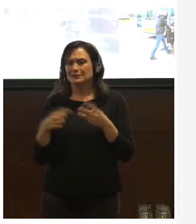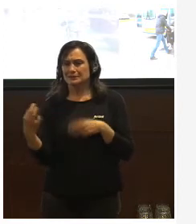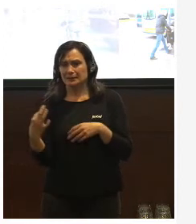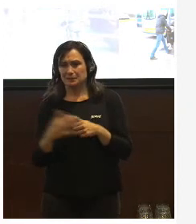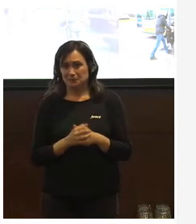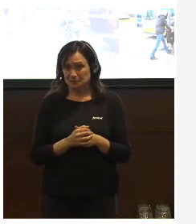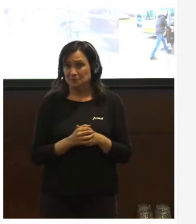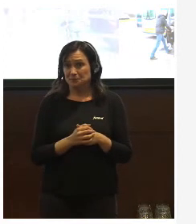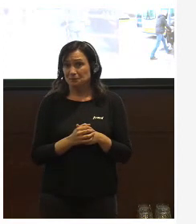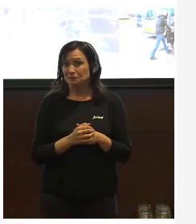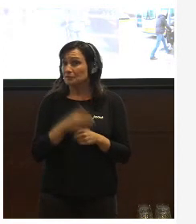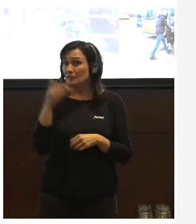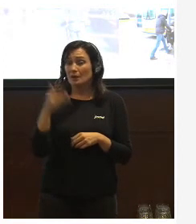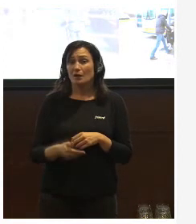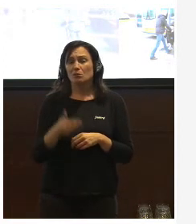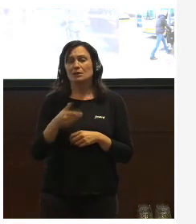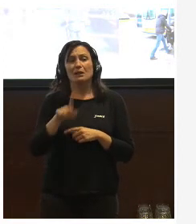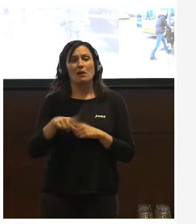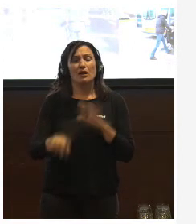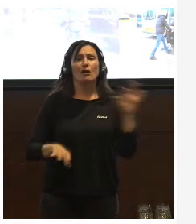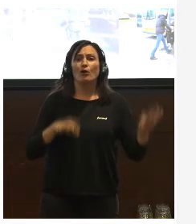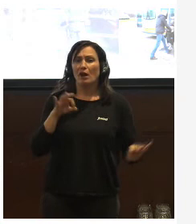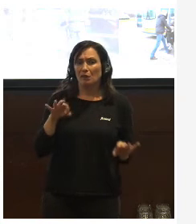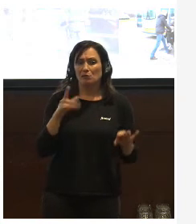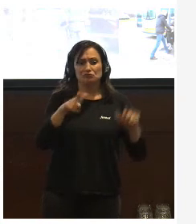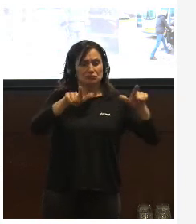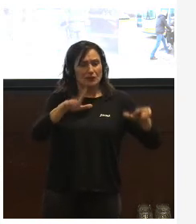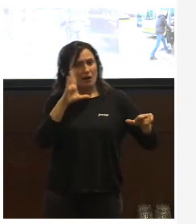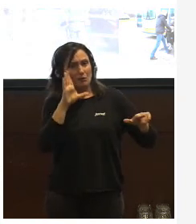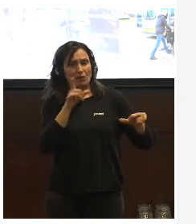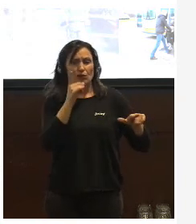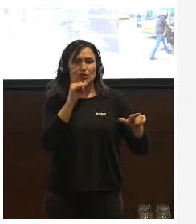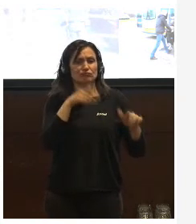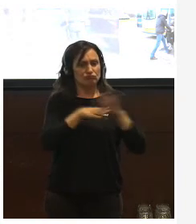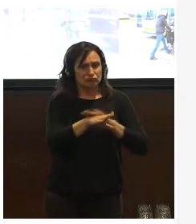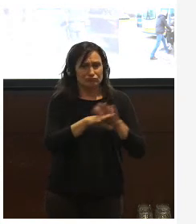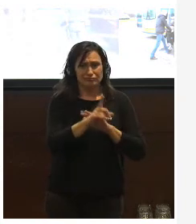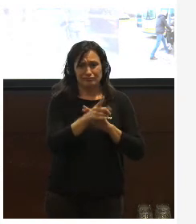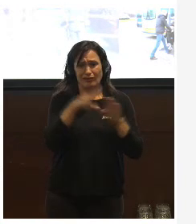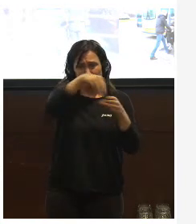We organize accessible hotel rooms. We deliver mobility equipment. We provide care assistance if needed in the